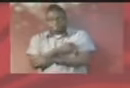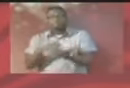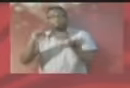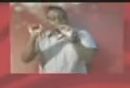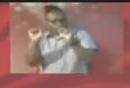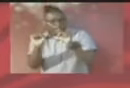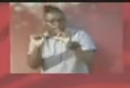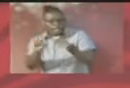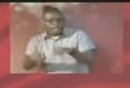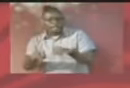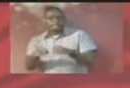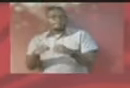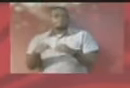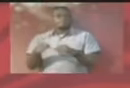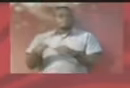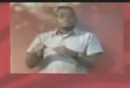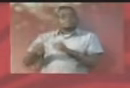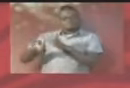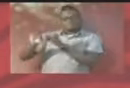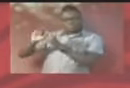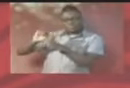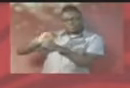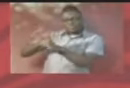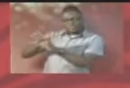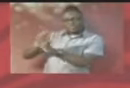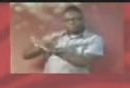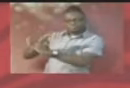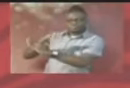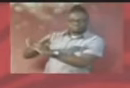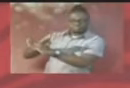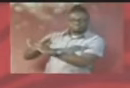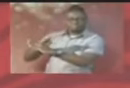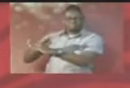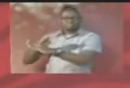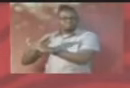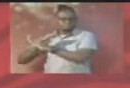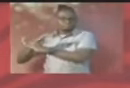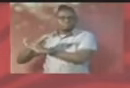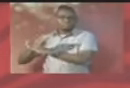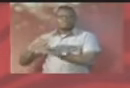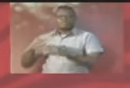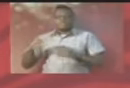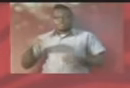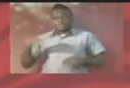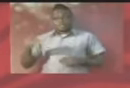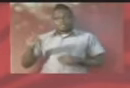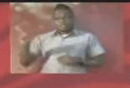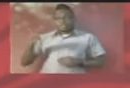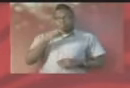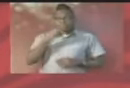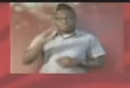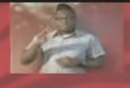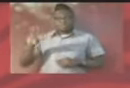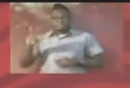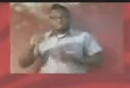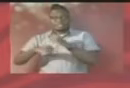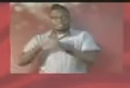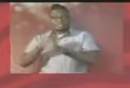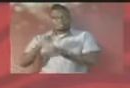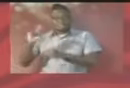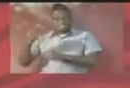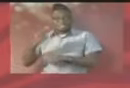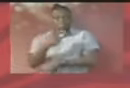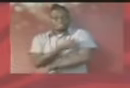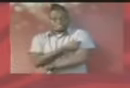COVID-19. On April 6, 2021, I had my first dose of AstraZeneca vaccine at